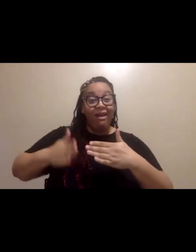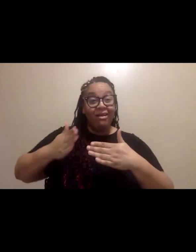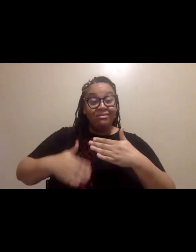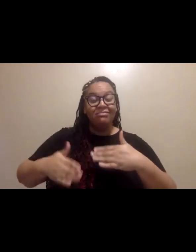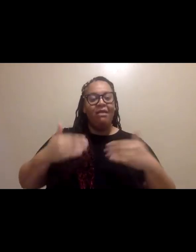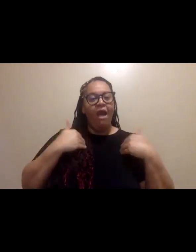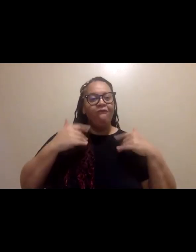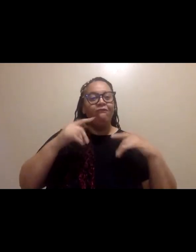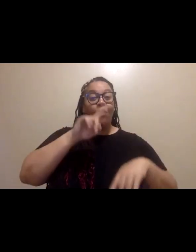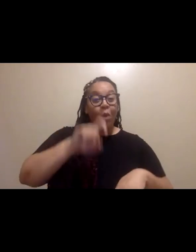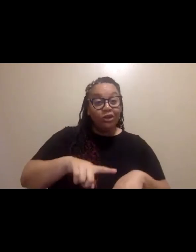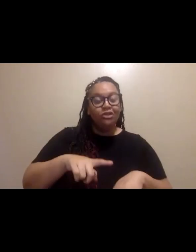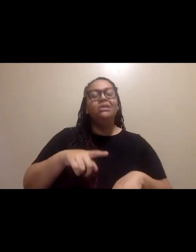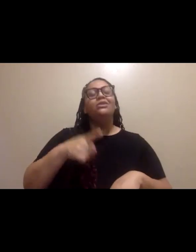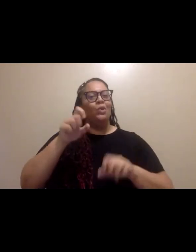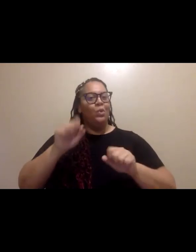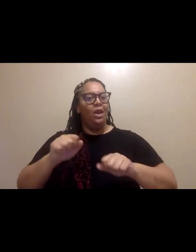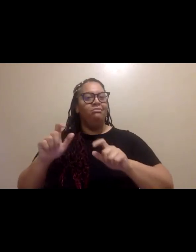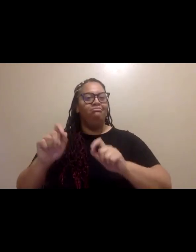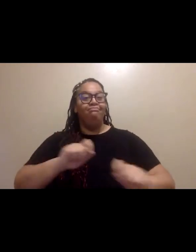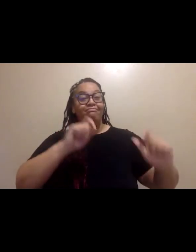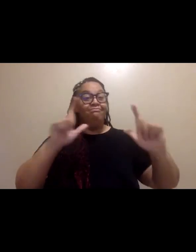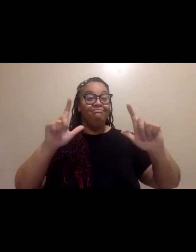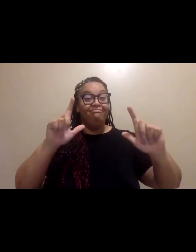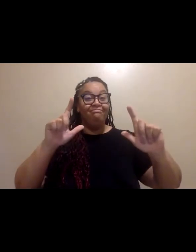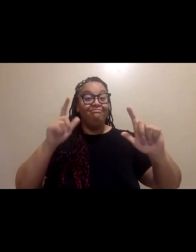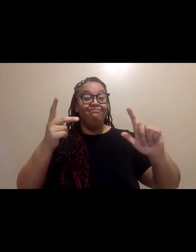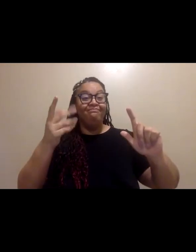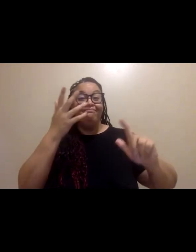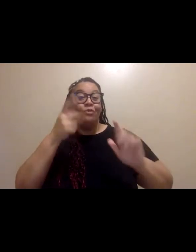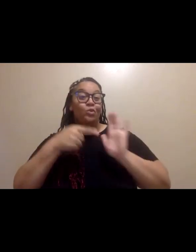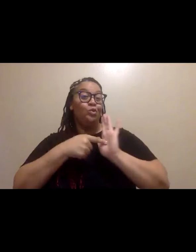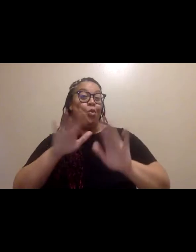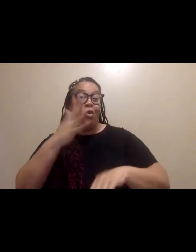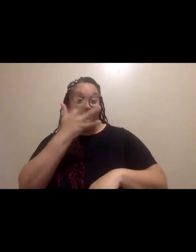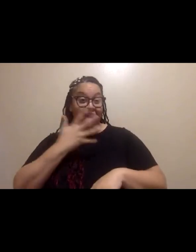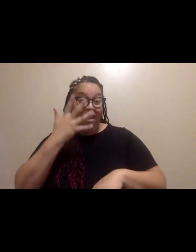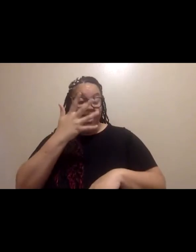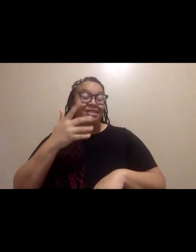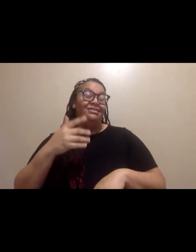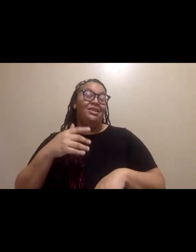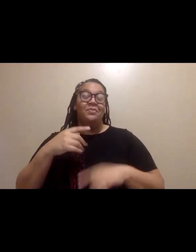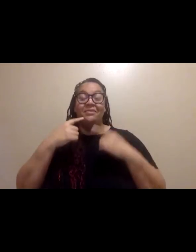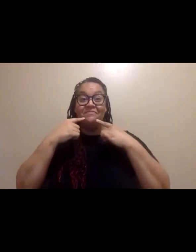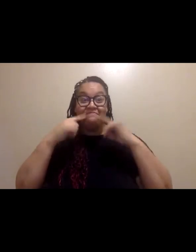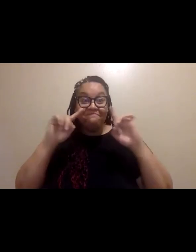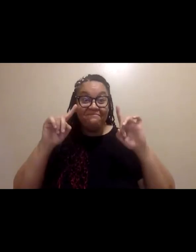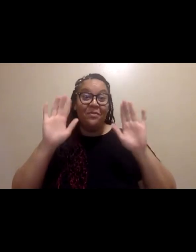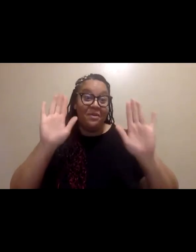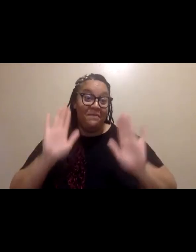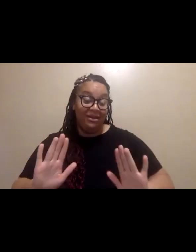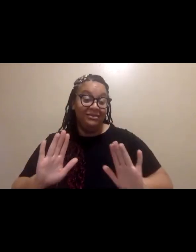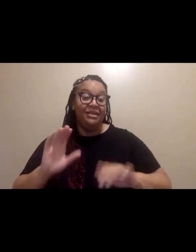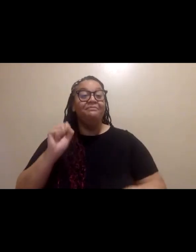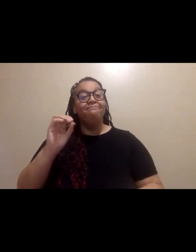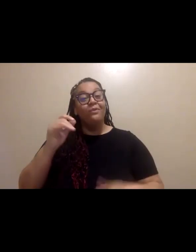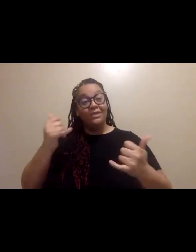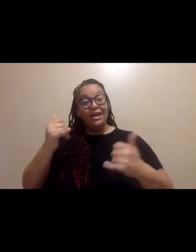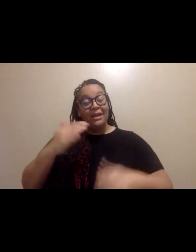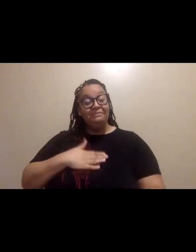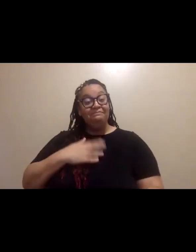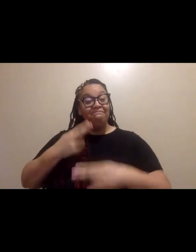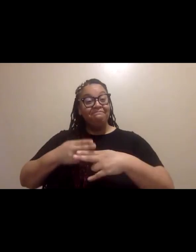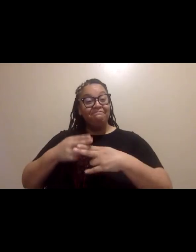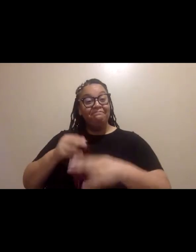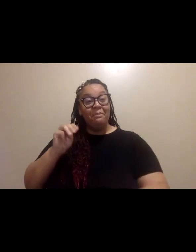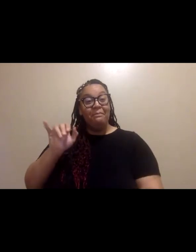you'll turn on your videos if that works for you. So yeah, my name is Marianne Perry, and I am the sexton at the